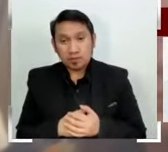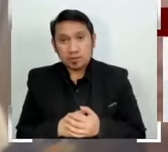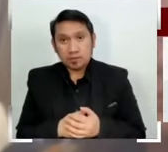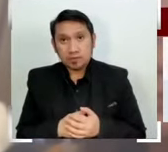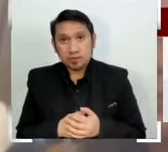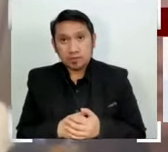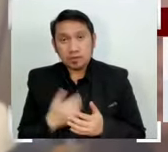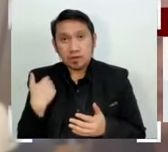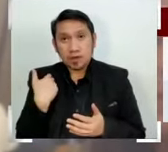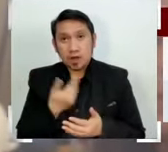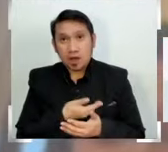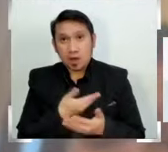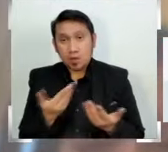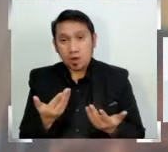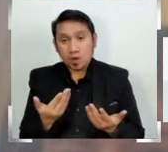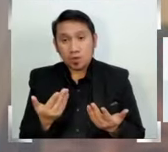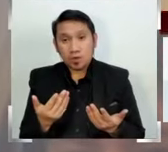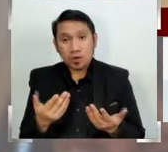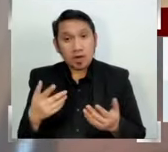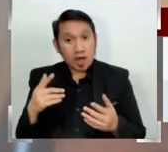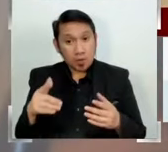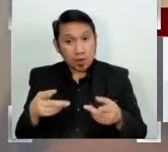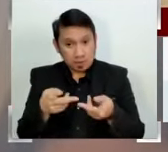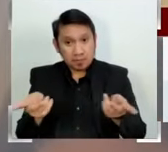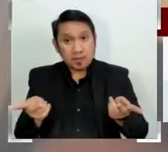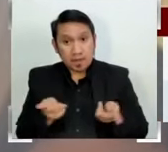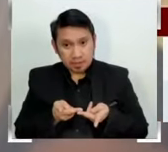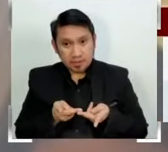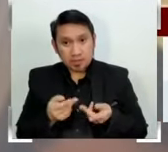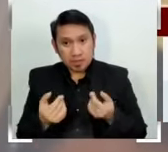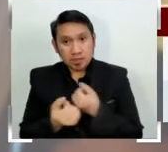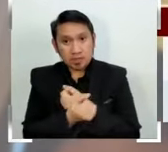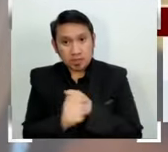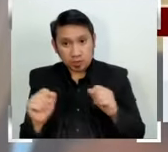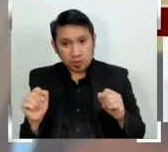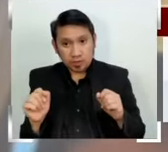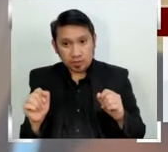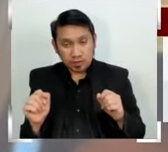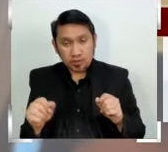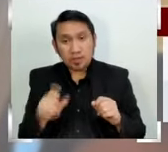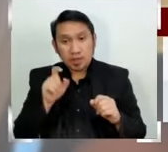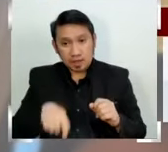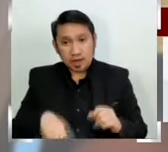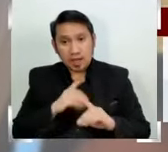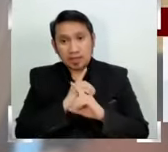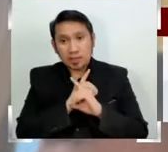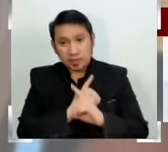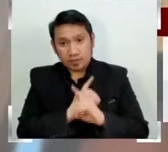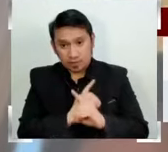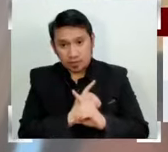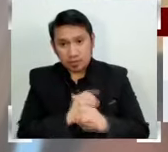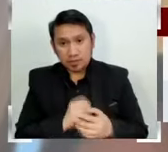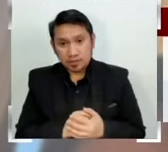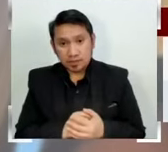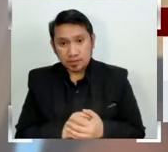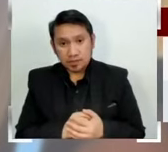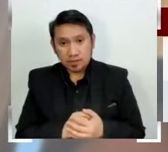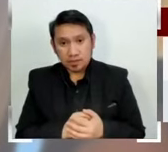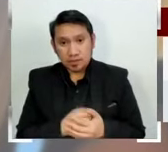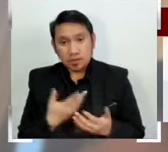of geopolitical security necessitates a defense establishment that is threat